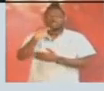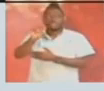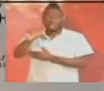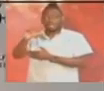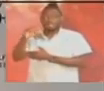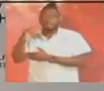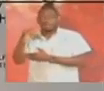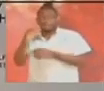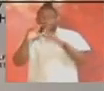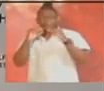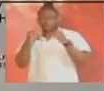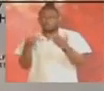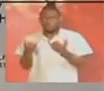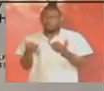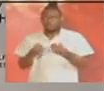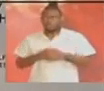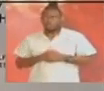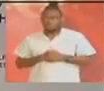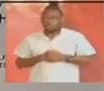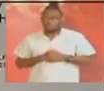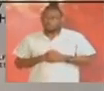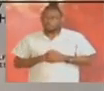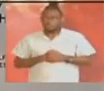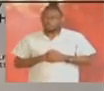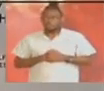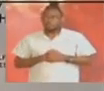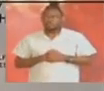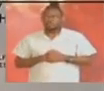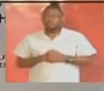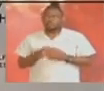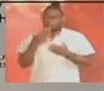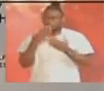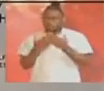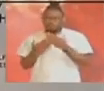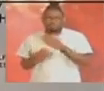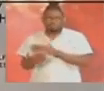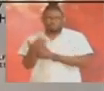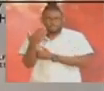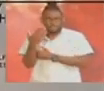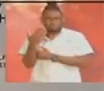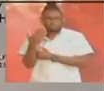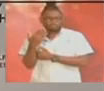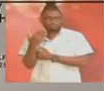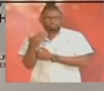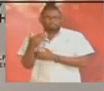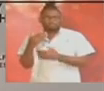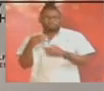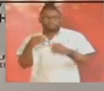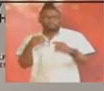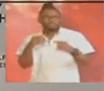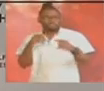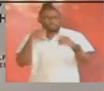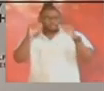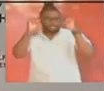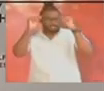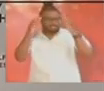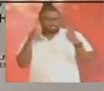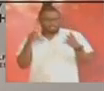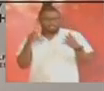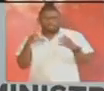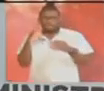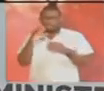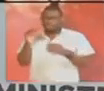update. Dr. Parasram. Good morning. Thanks, Al. Morning to the Honourable Minister, morning to Dr.